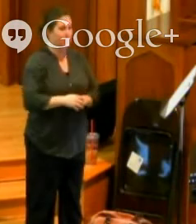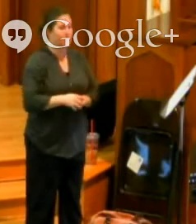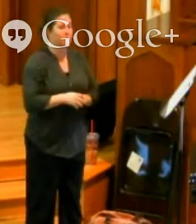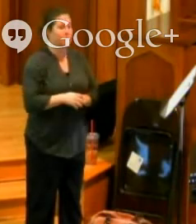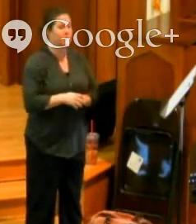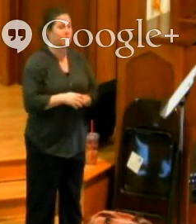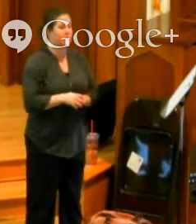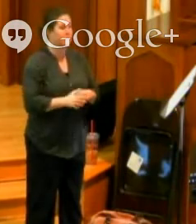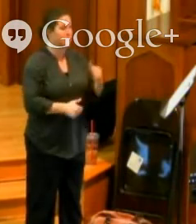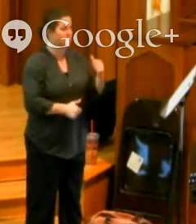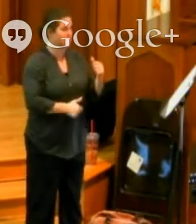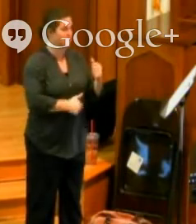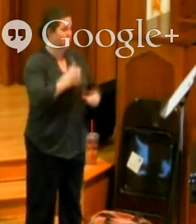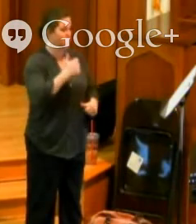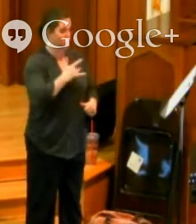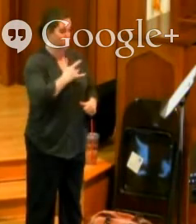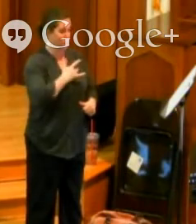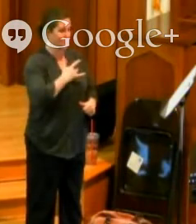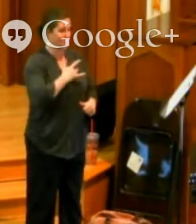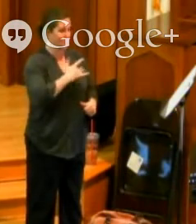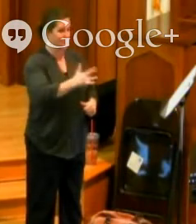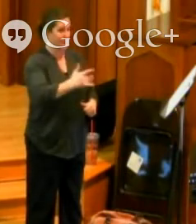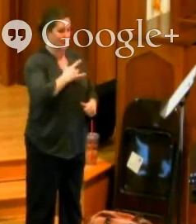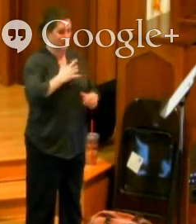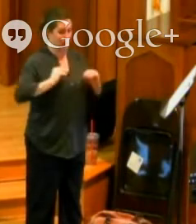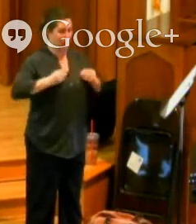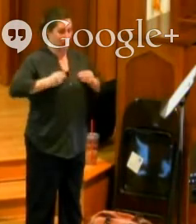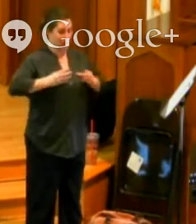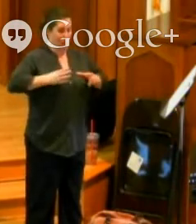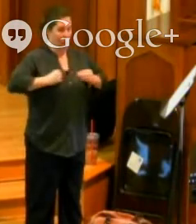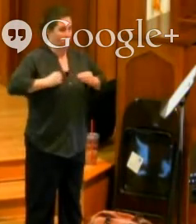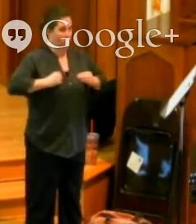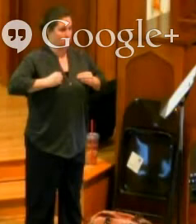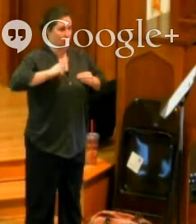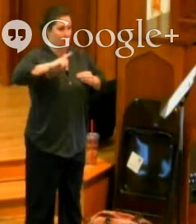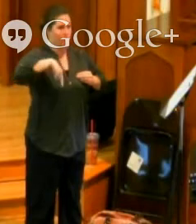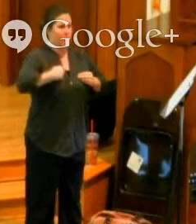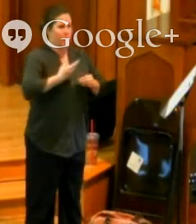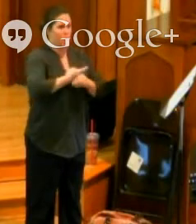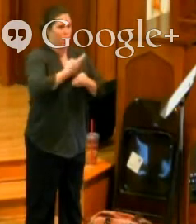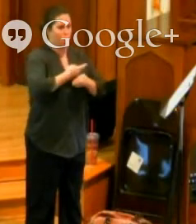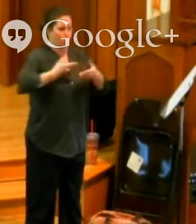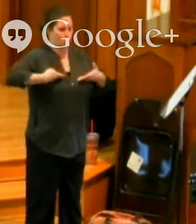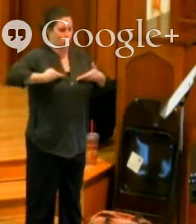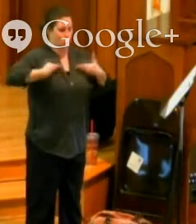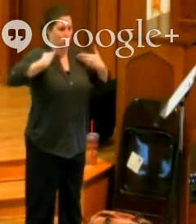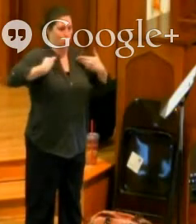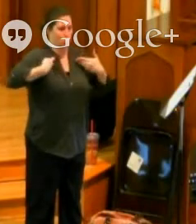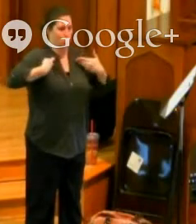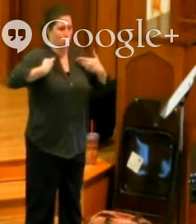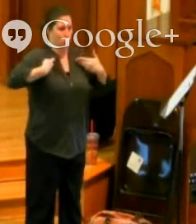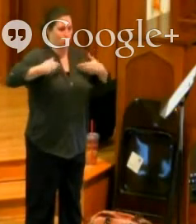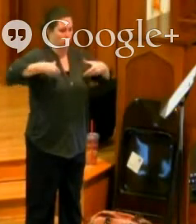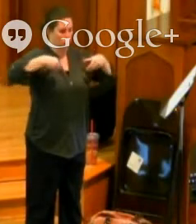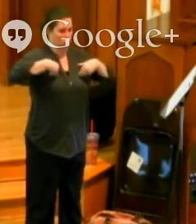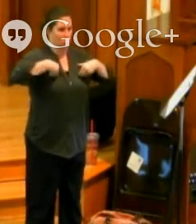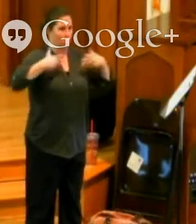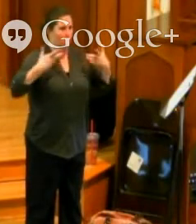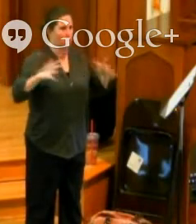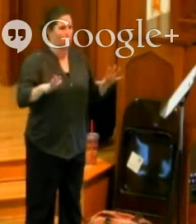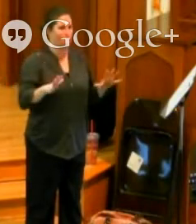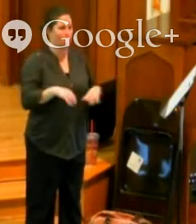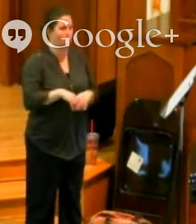Most people only breathe out of the top part of their lungs, even when they're exercising. Now, all you